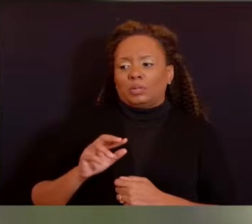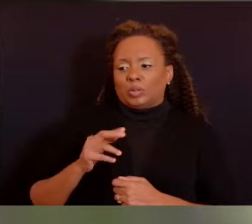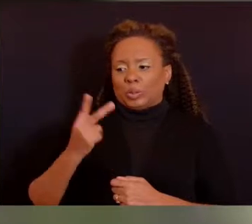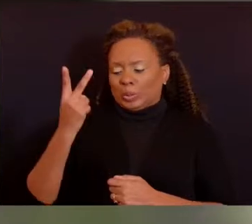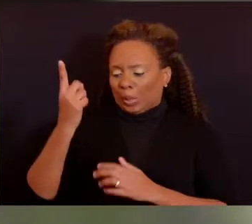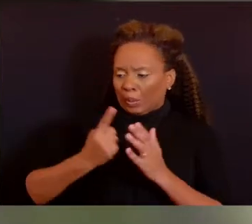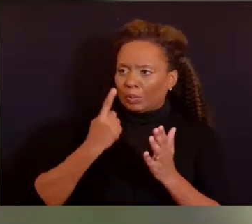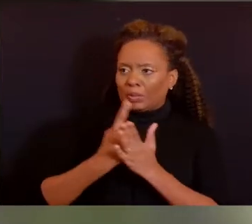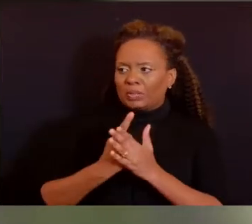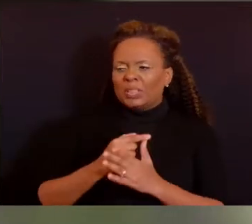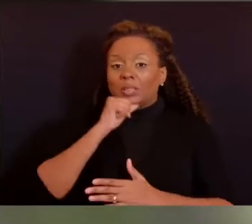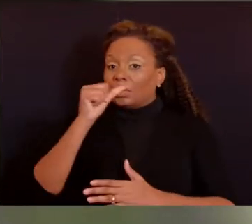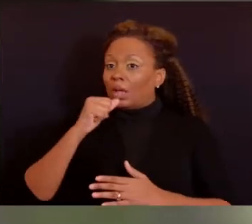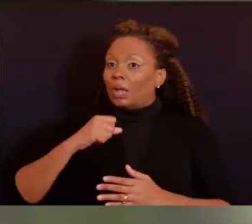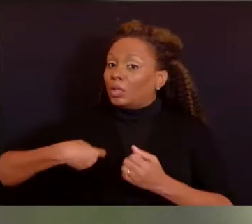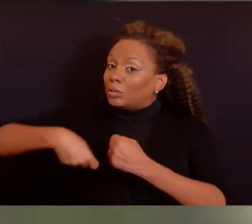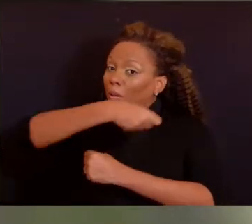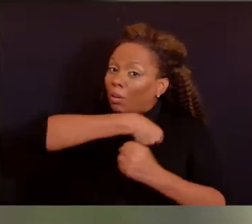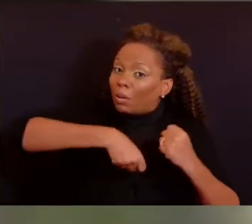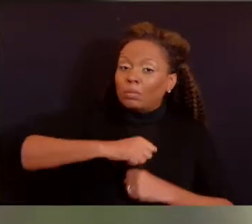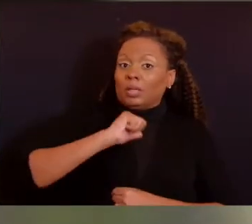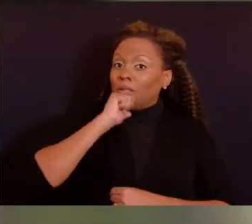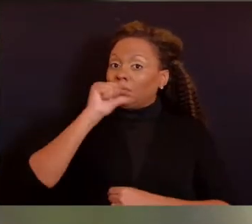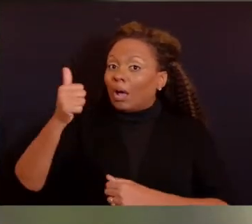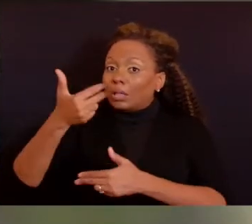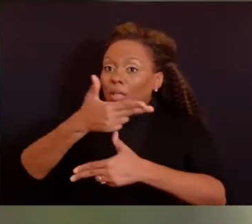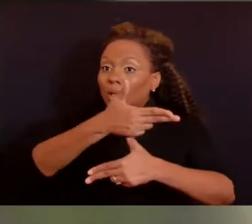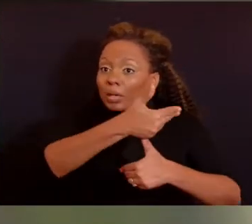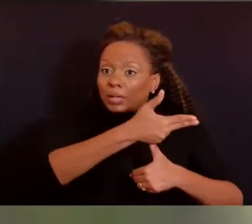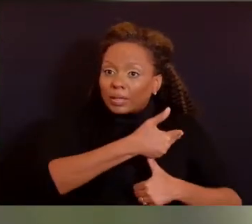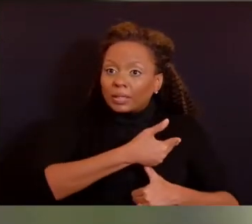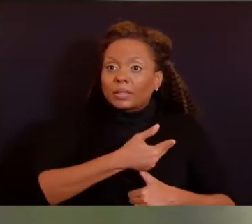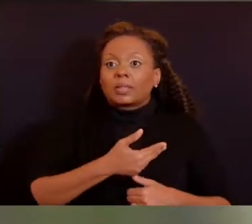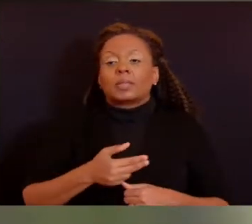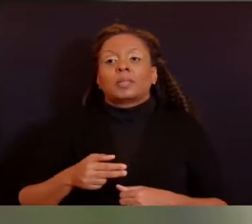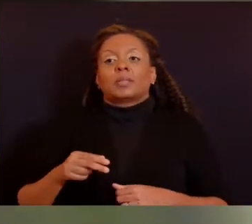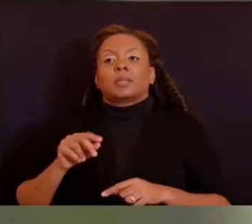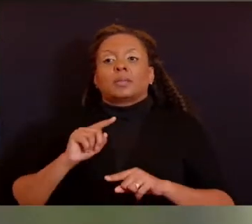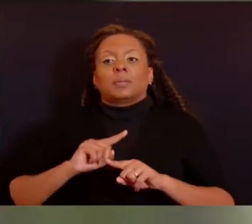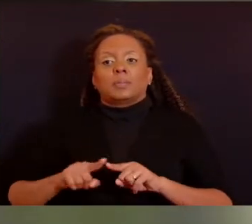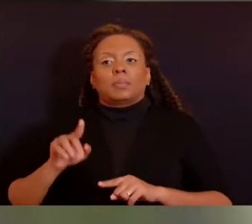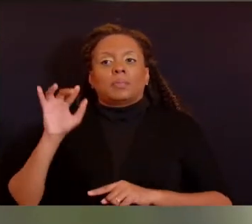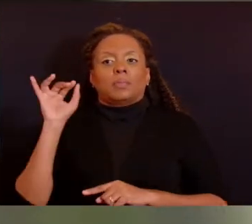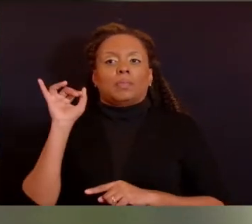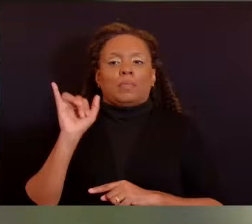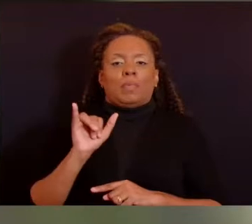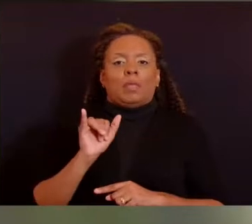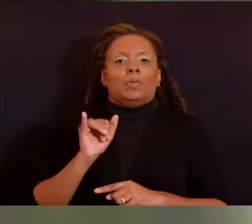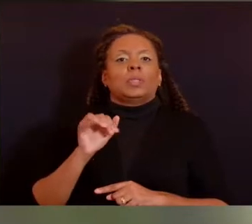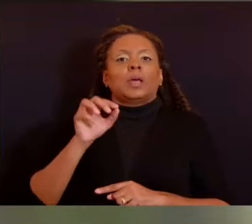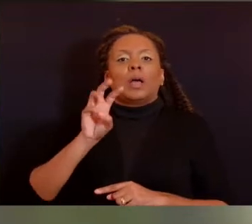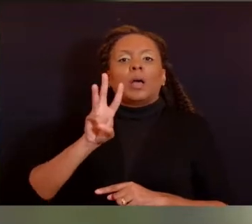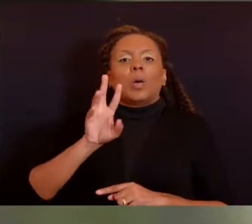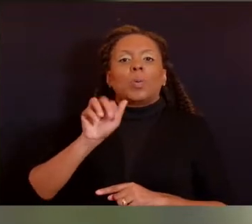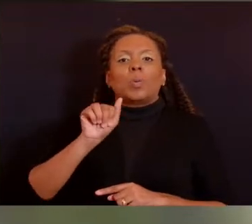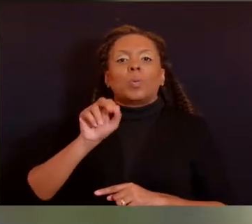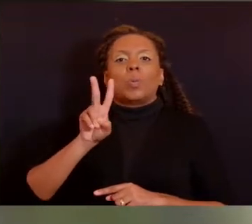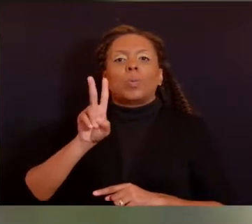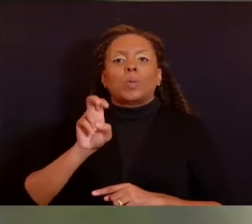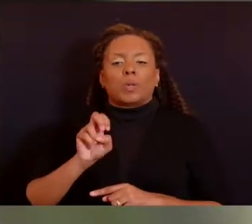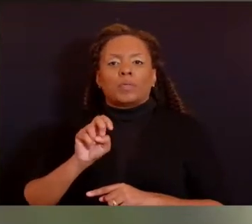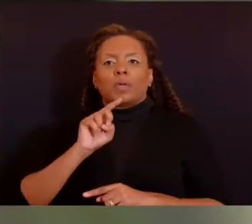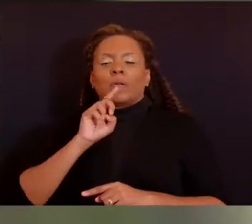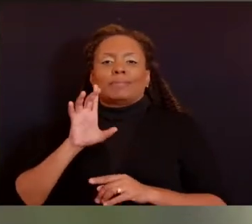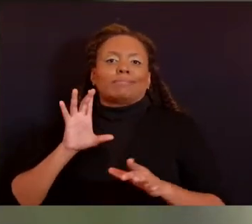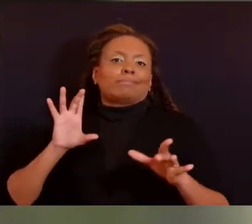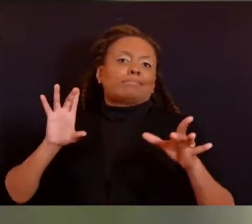was not a tropical storm. It was not a hurricane. It was just a feature attached to the tail end of the wave that passed earlier during the night. So the